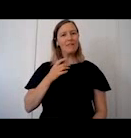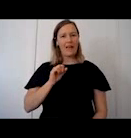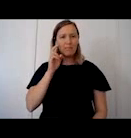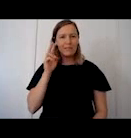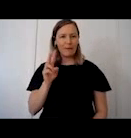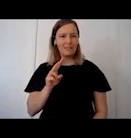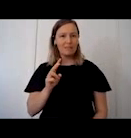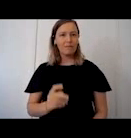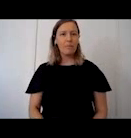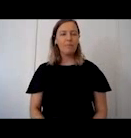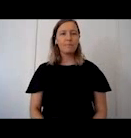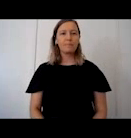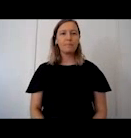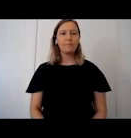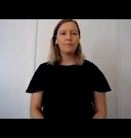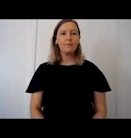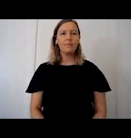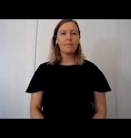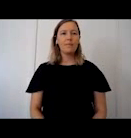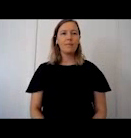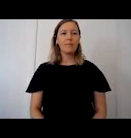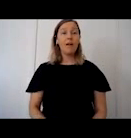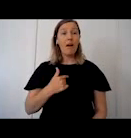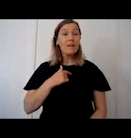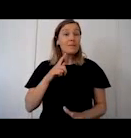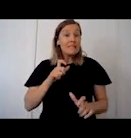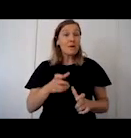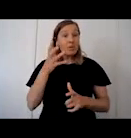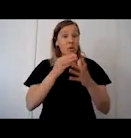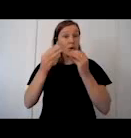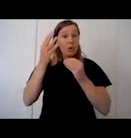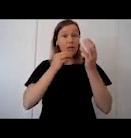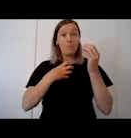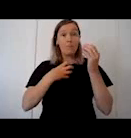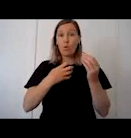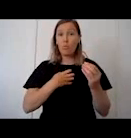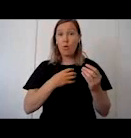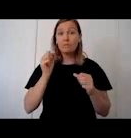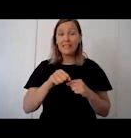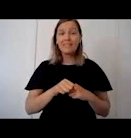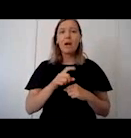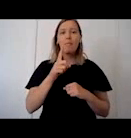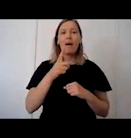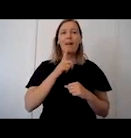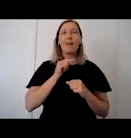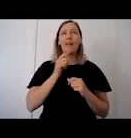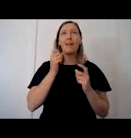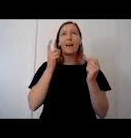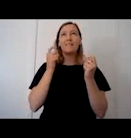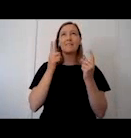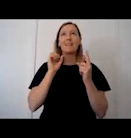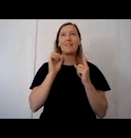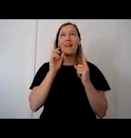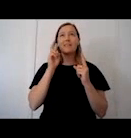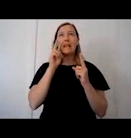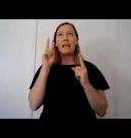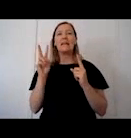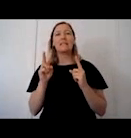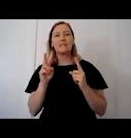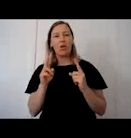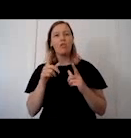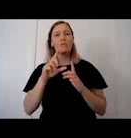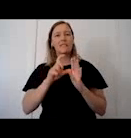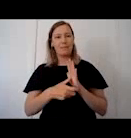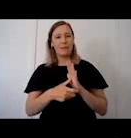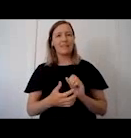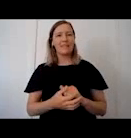I have a lot to learn, but I can understand the lens of disability,